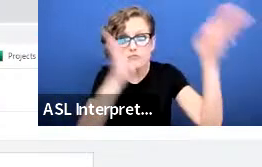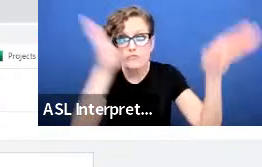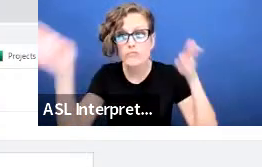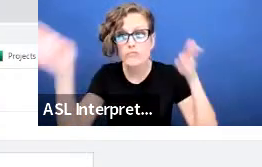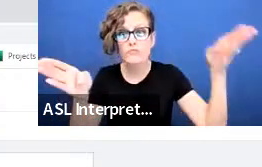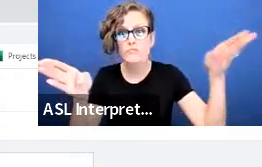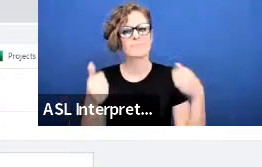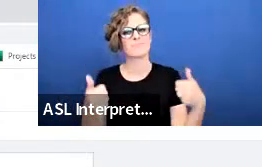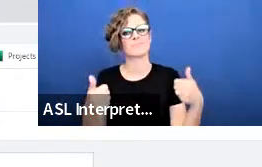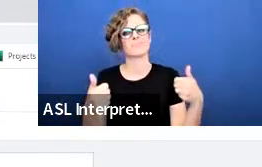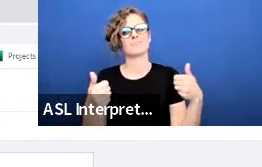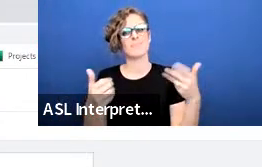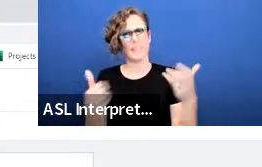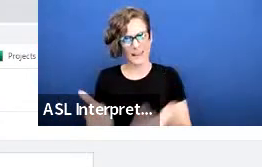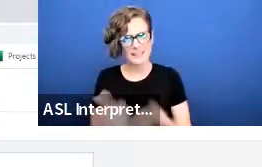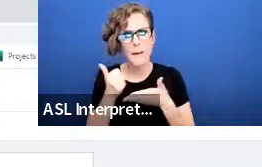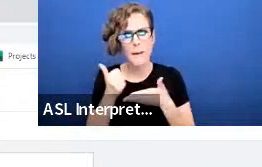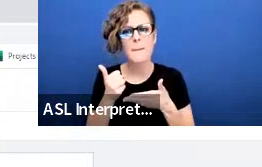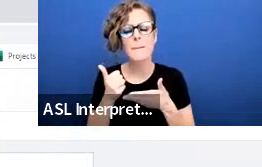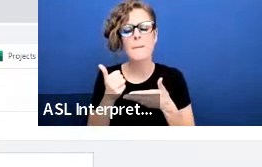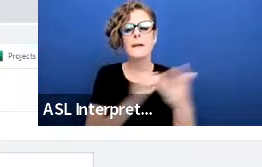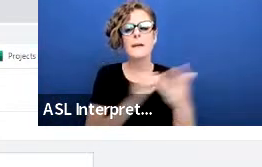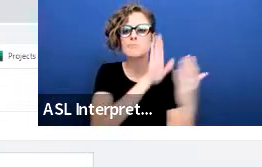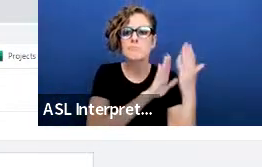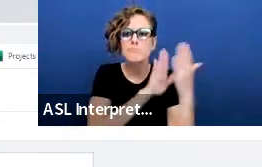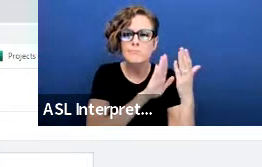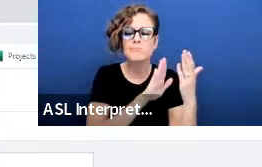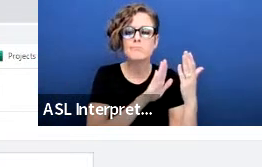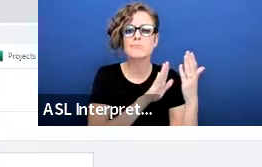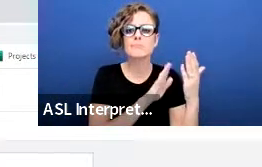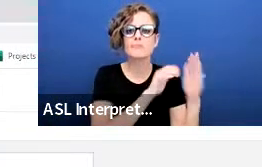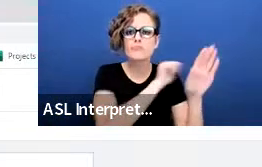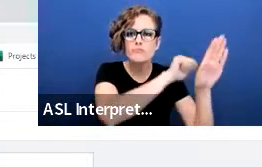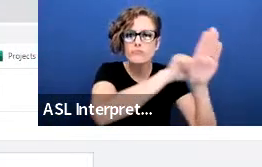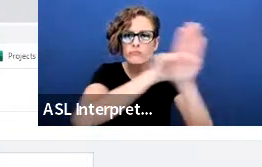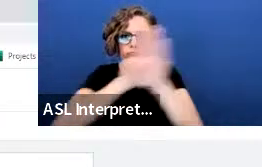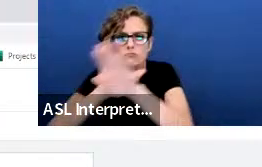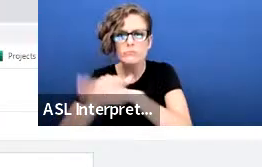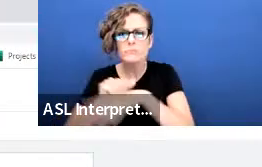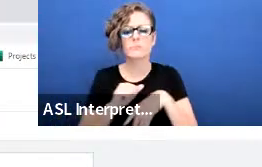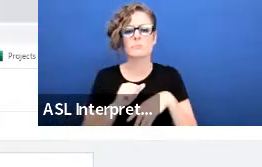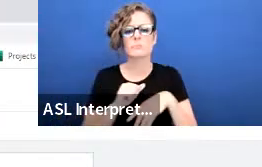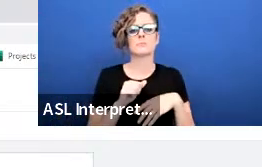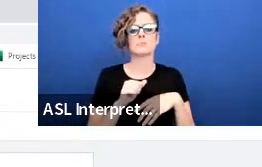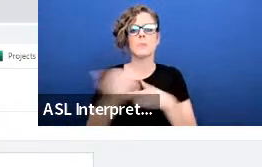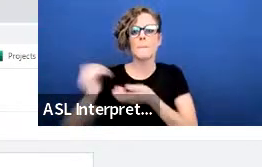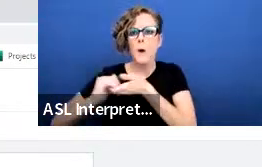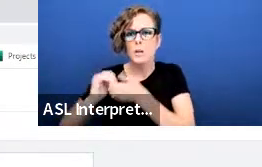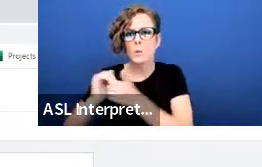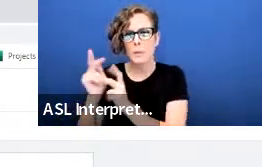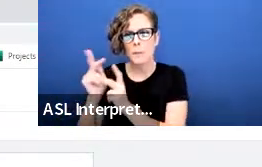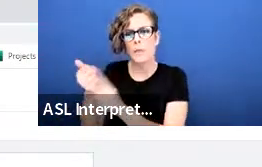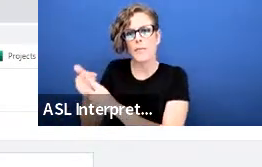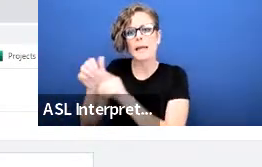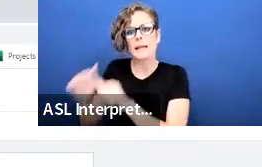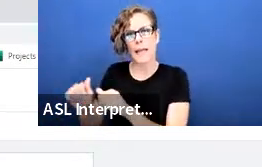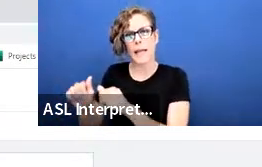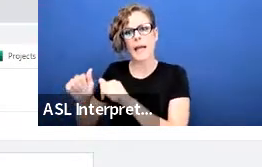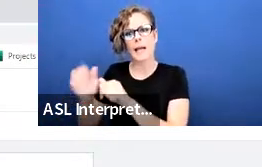houses, being in neighborhood, being partnered with folks who can actually mobilize their